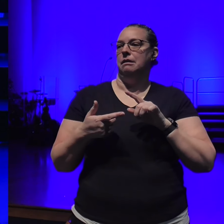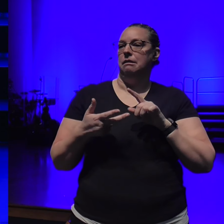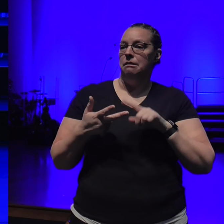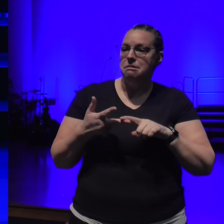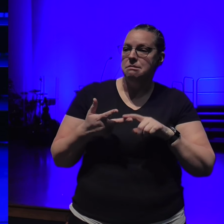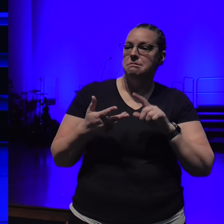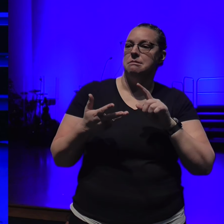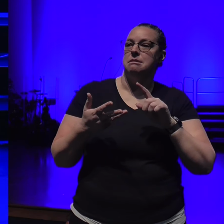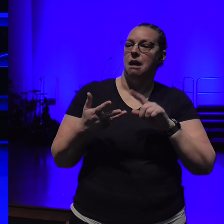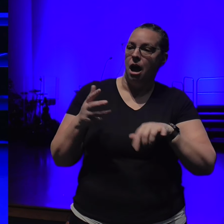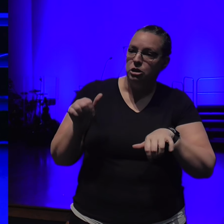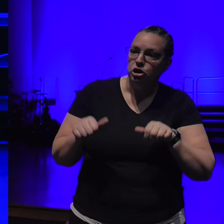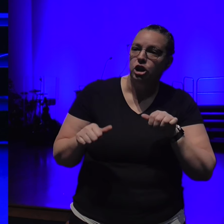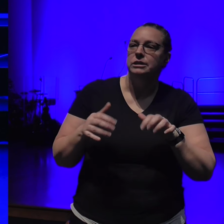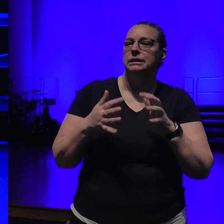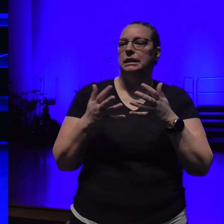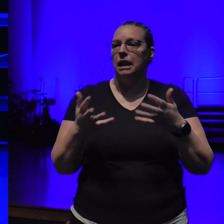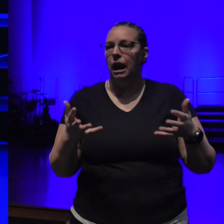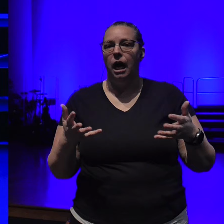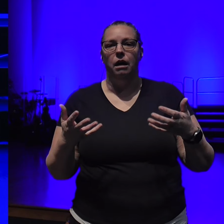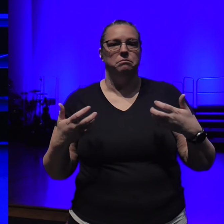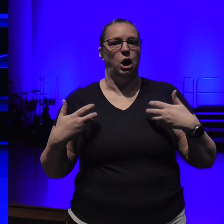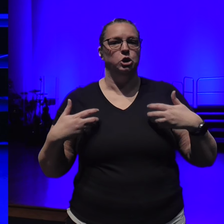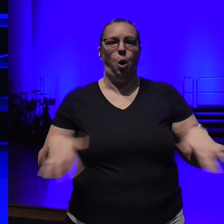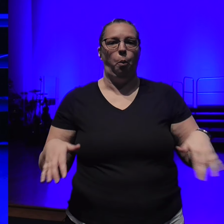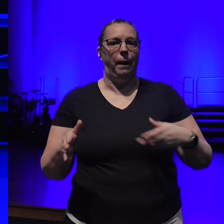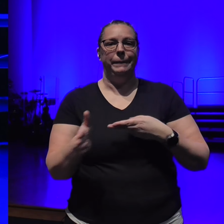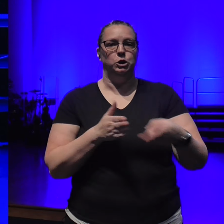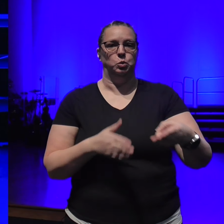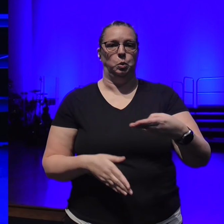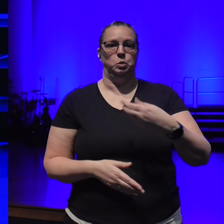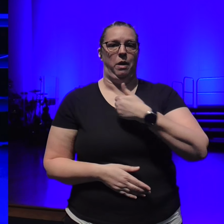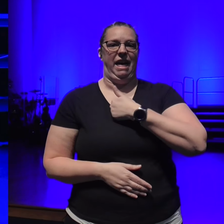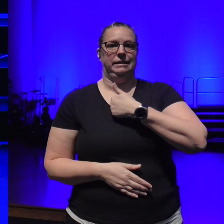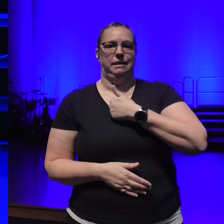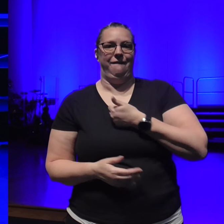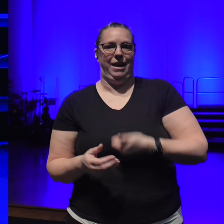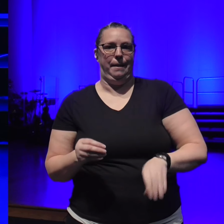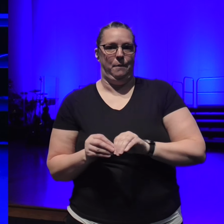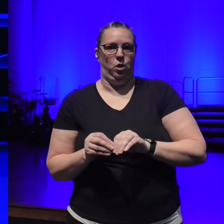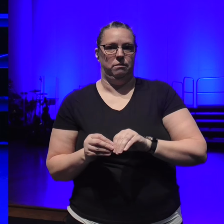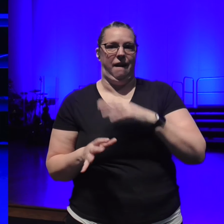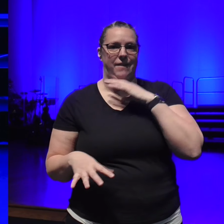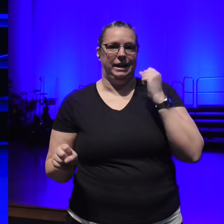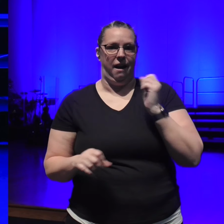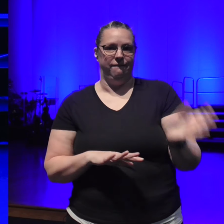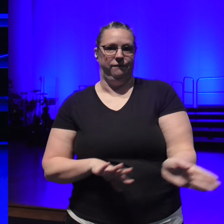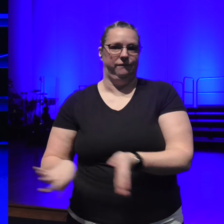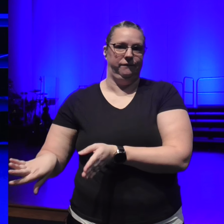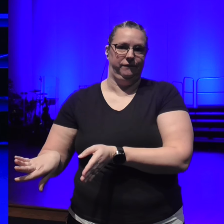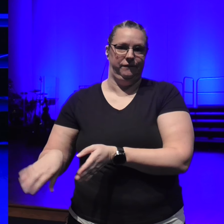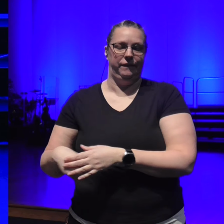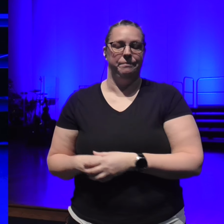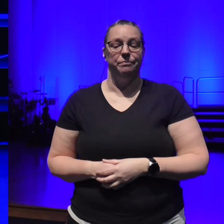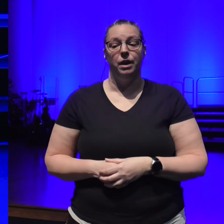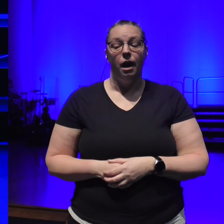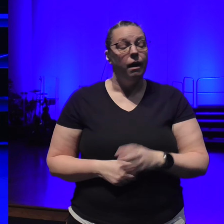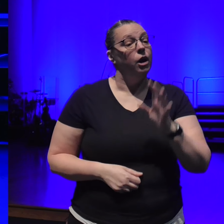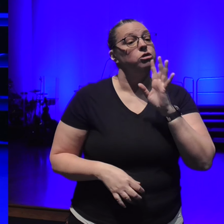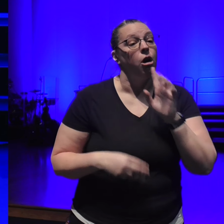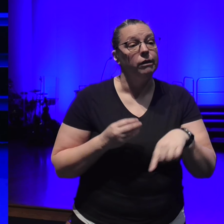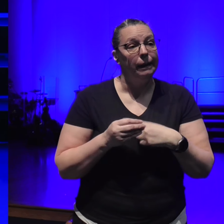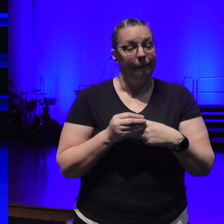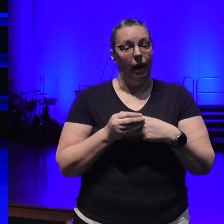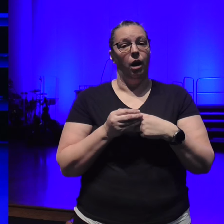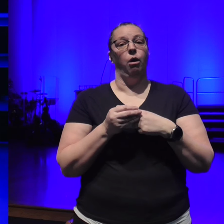and uncertainties, I don't want to be true to him anymore. I've had enough of him. If we're talking about